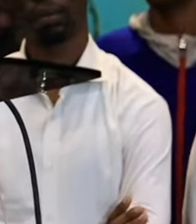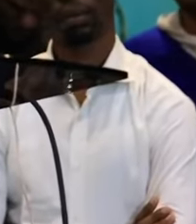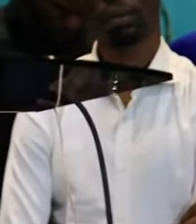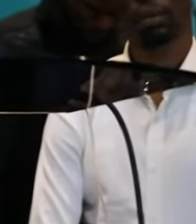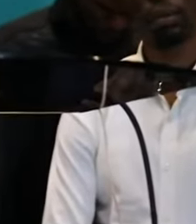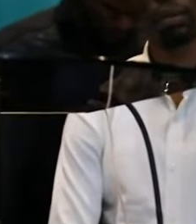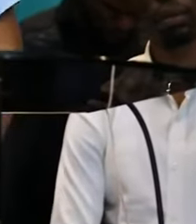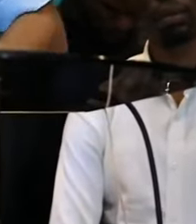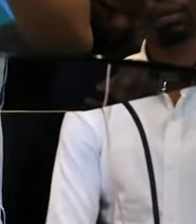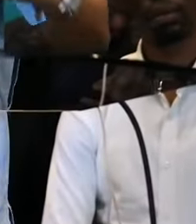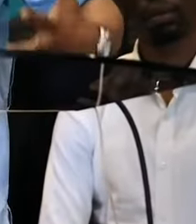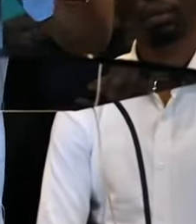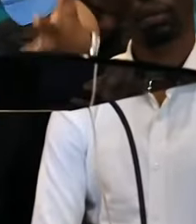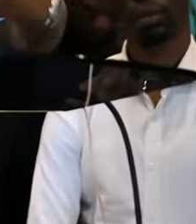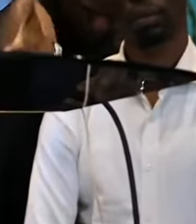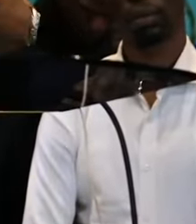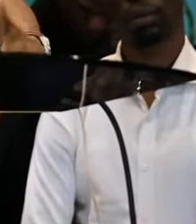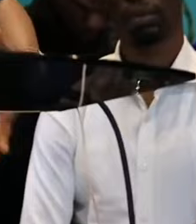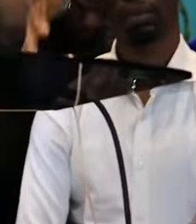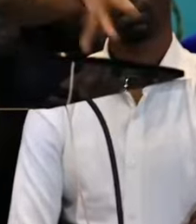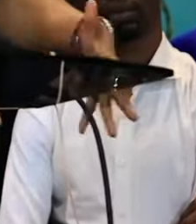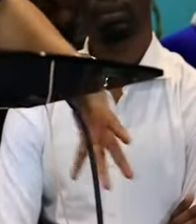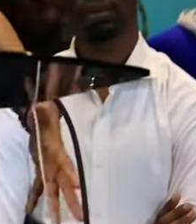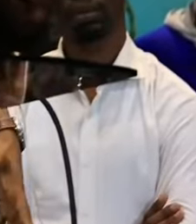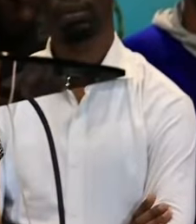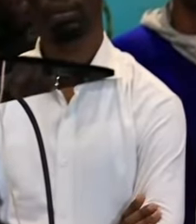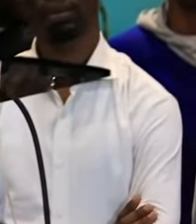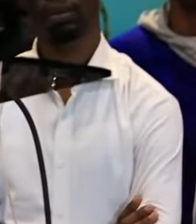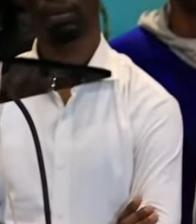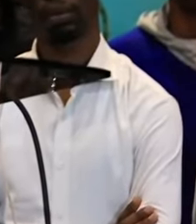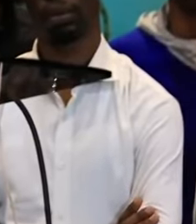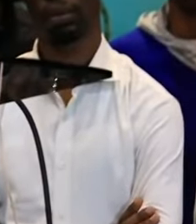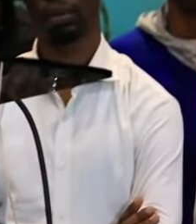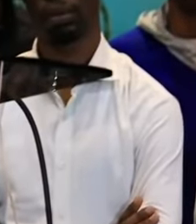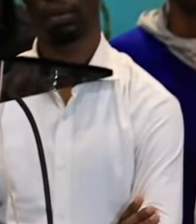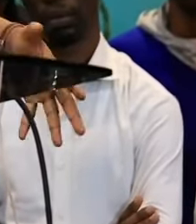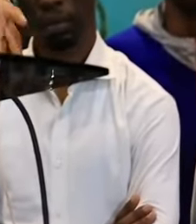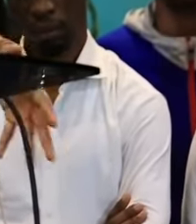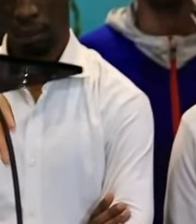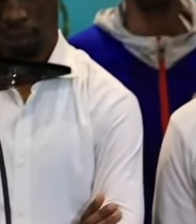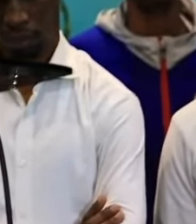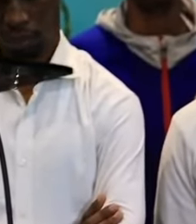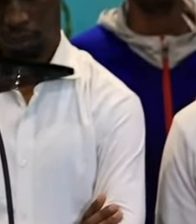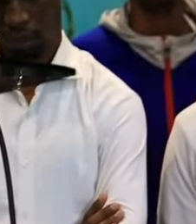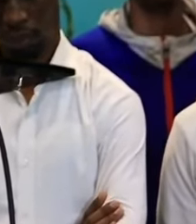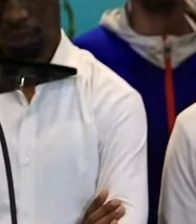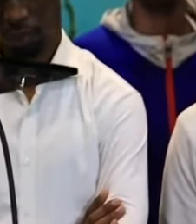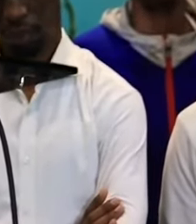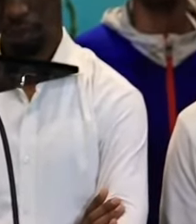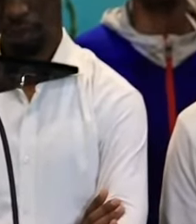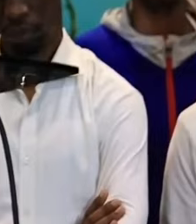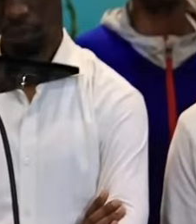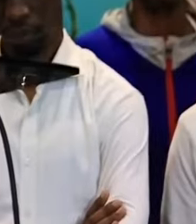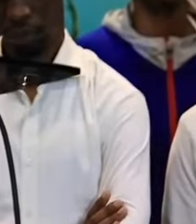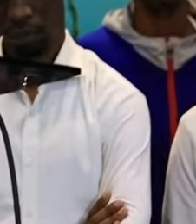him. I cannot have a relationship with a man asking God, guide me, but I